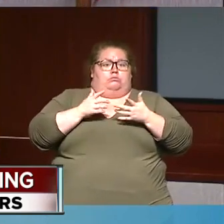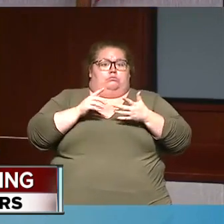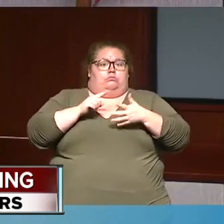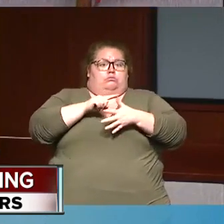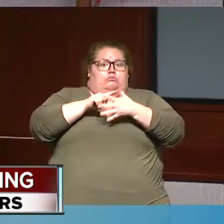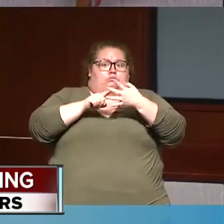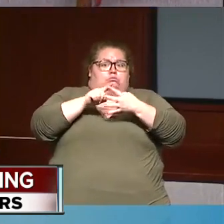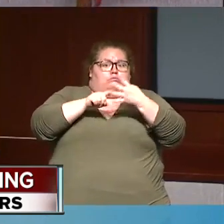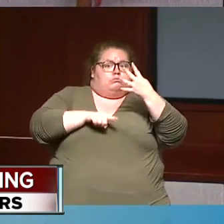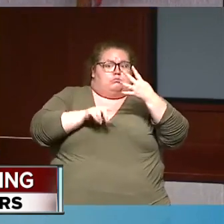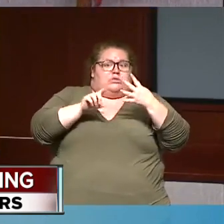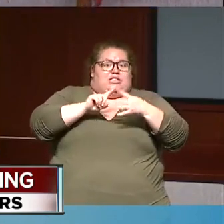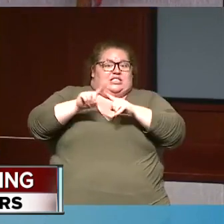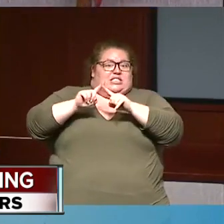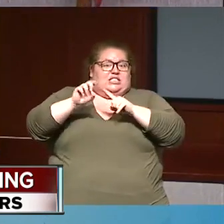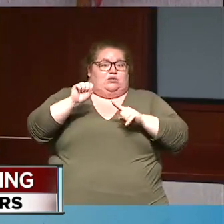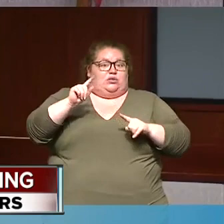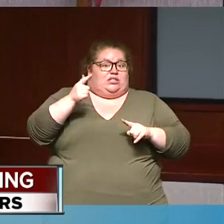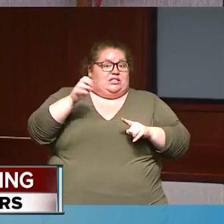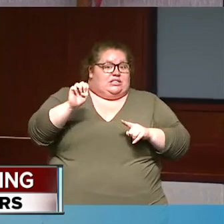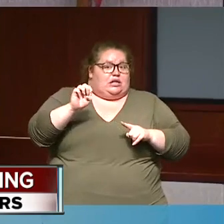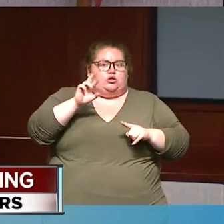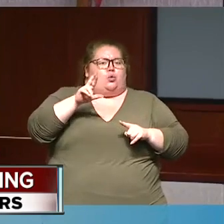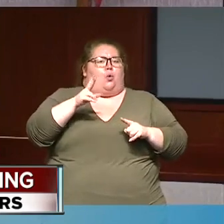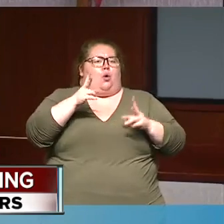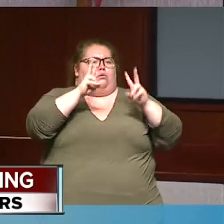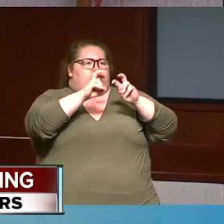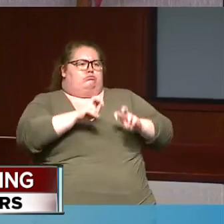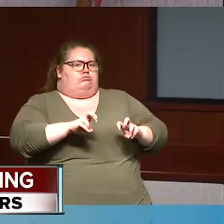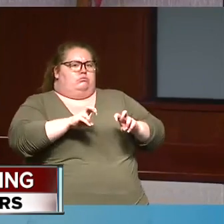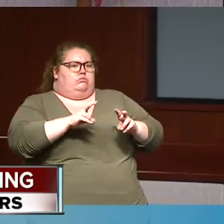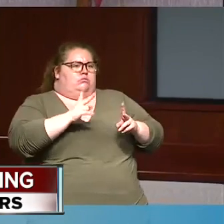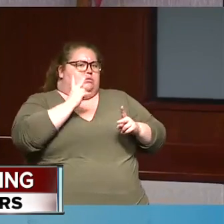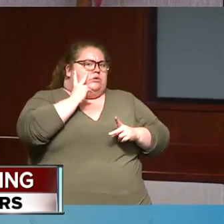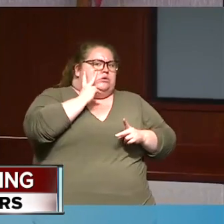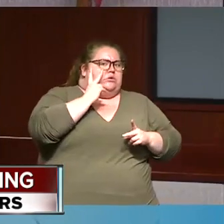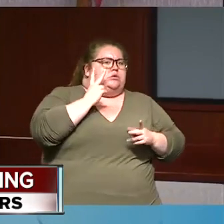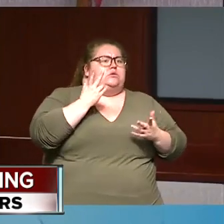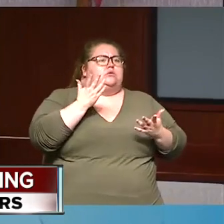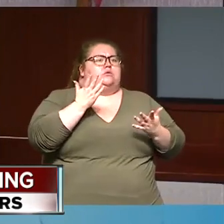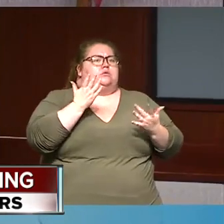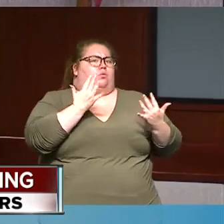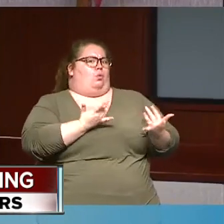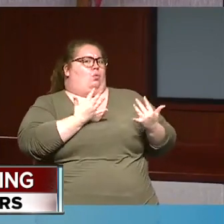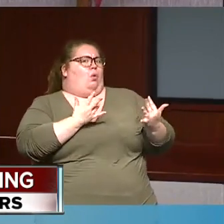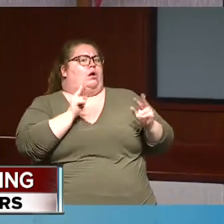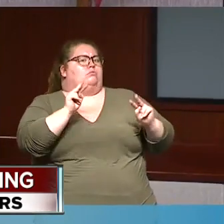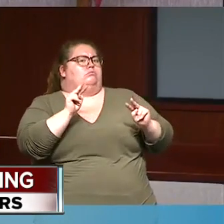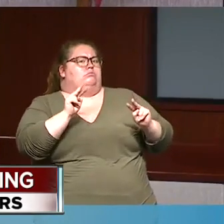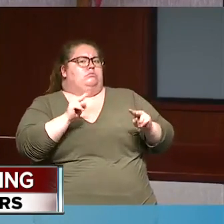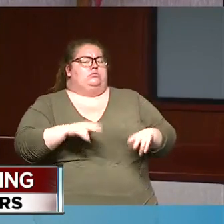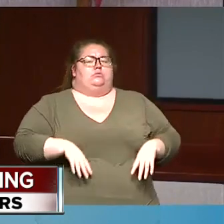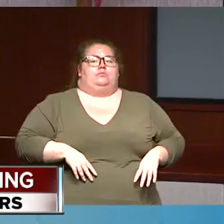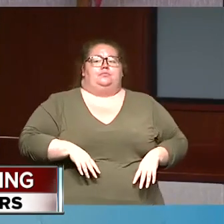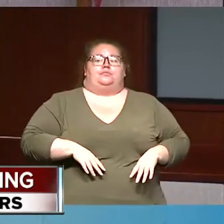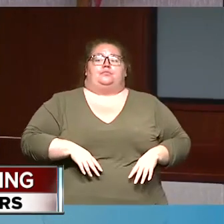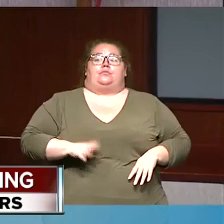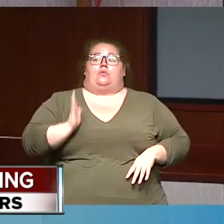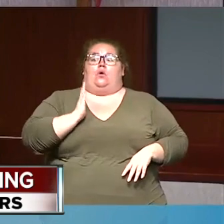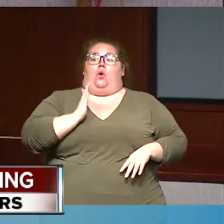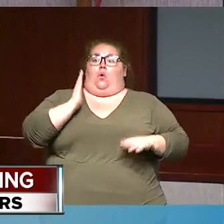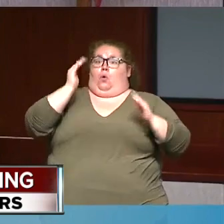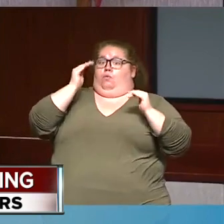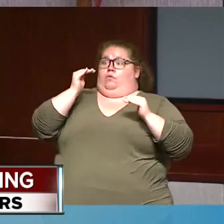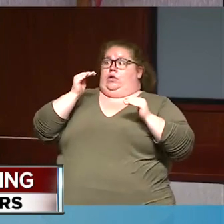kind of mitigating it as we go along? So our hope and our intent is that the guidance documents that have been put